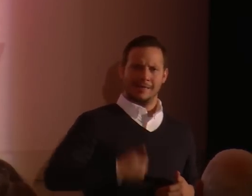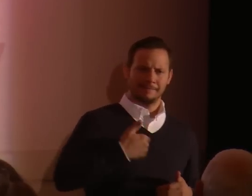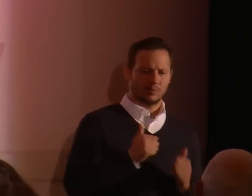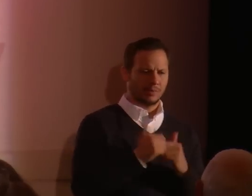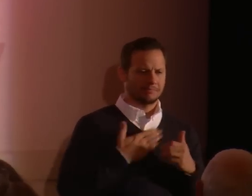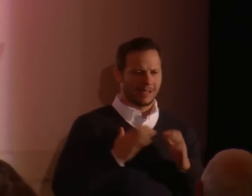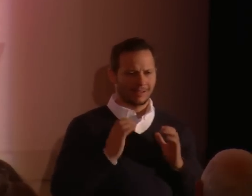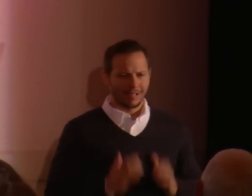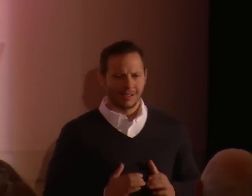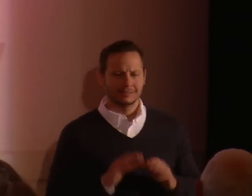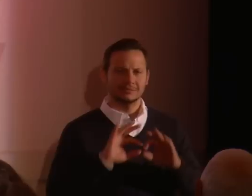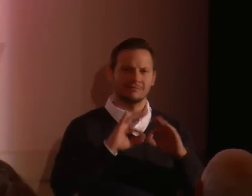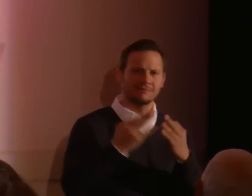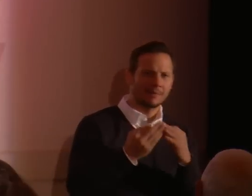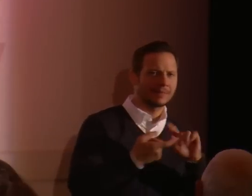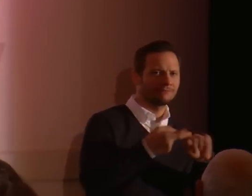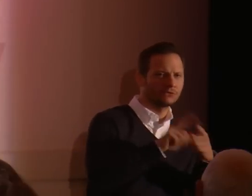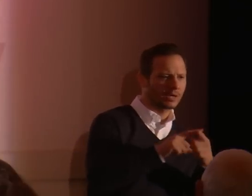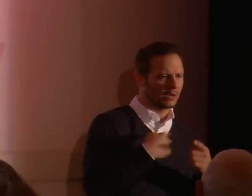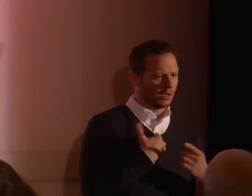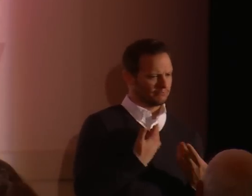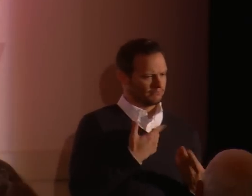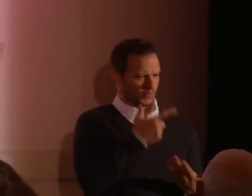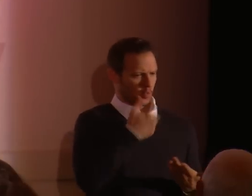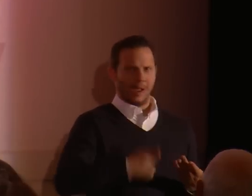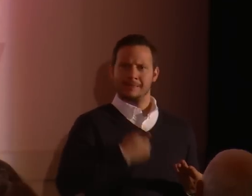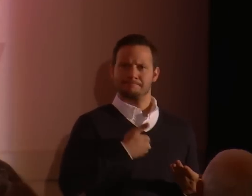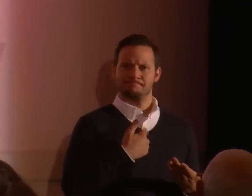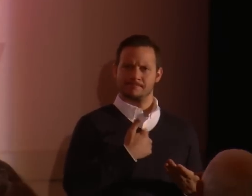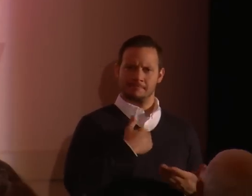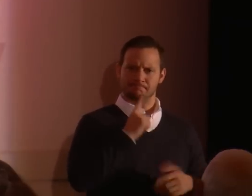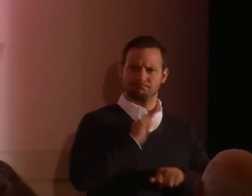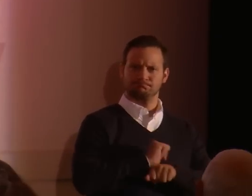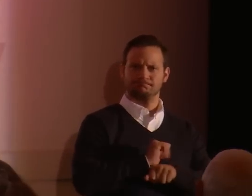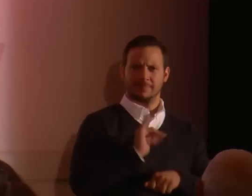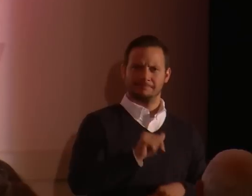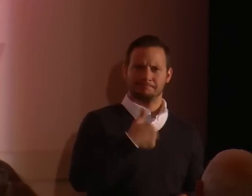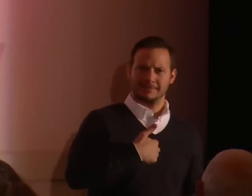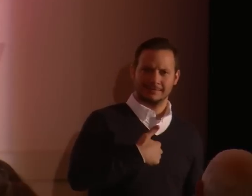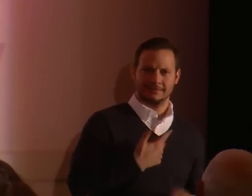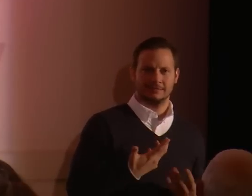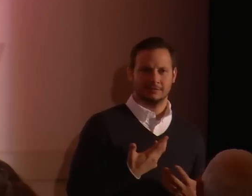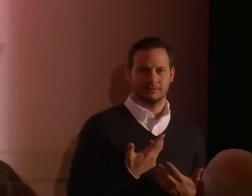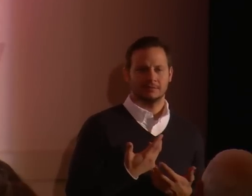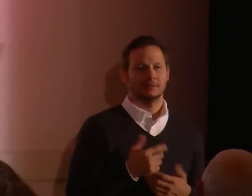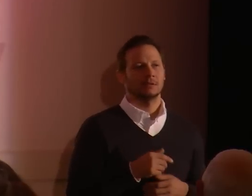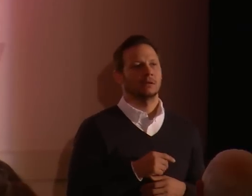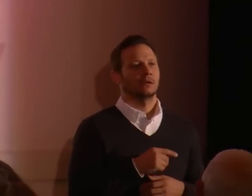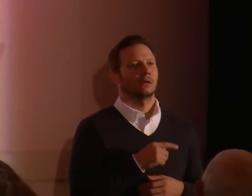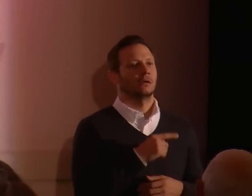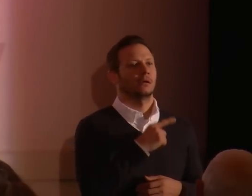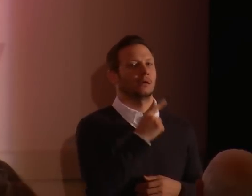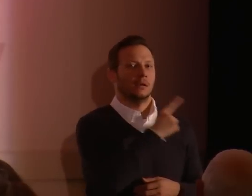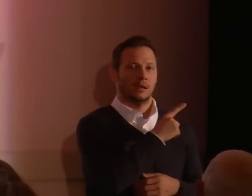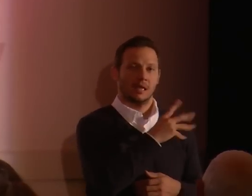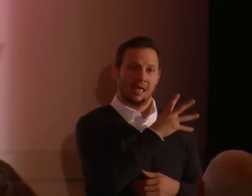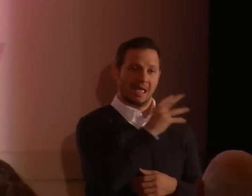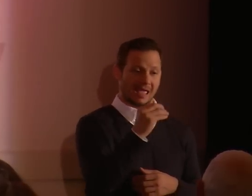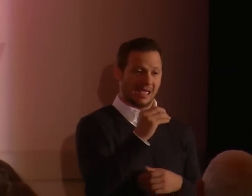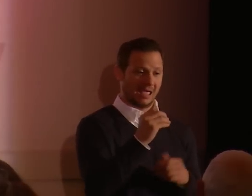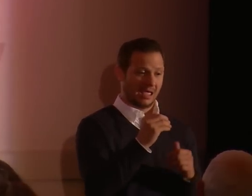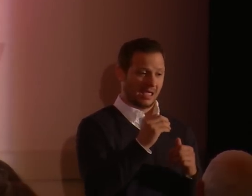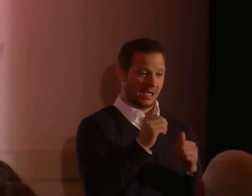with family, and with friends. Because these are two areas of my life that in the right company can lead to some